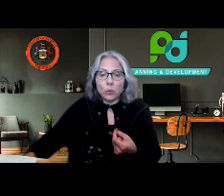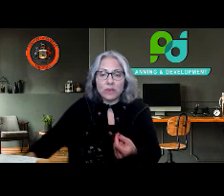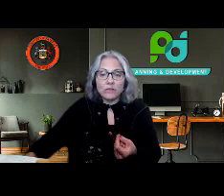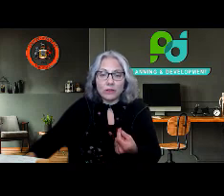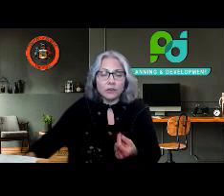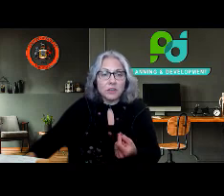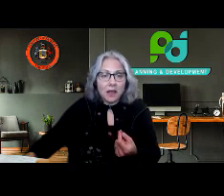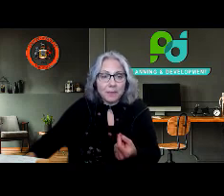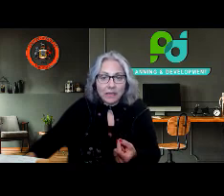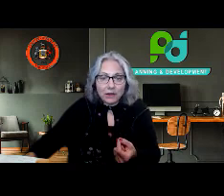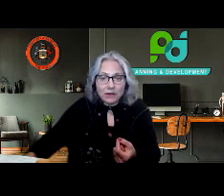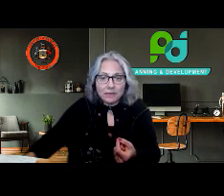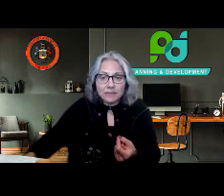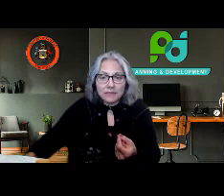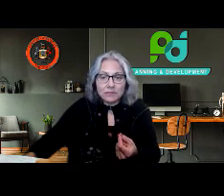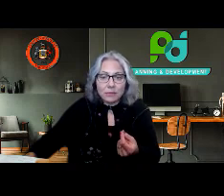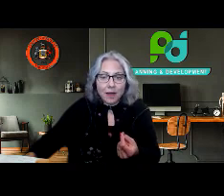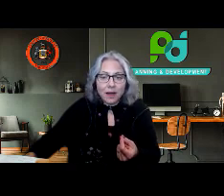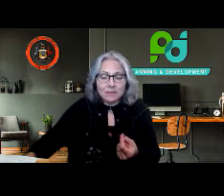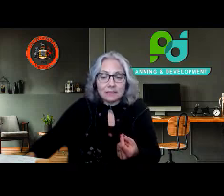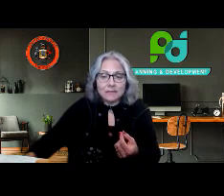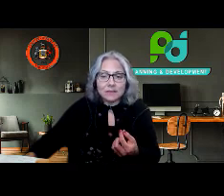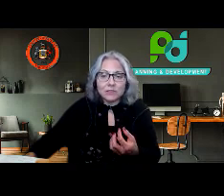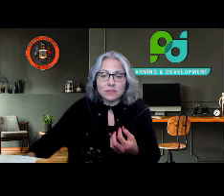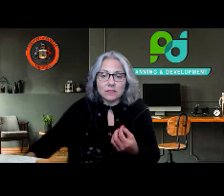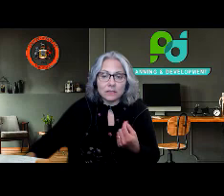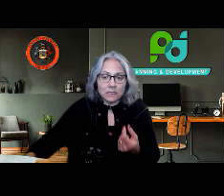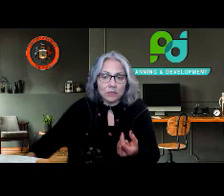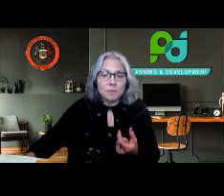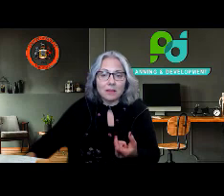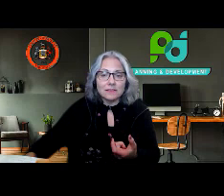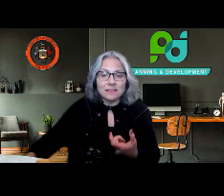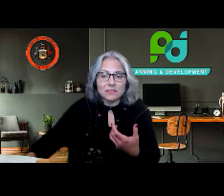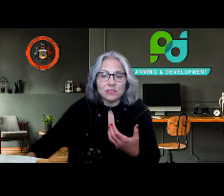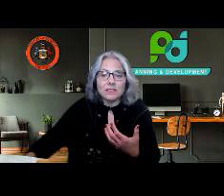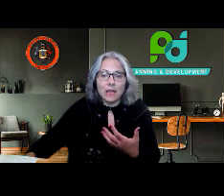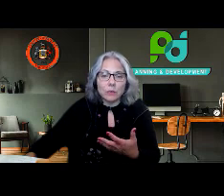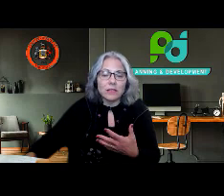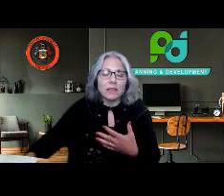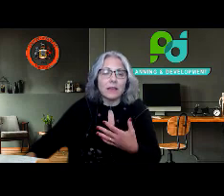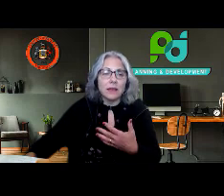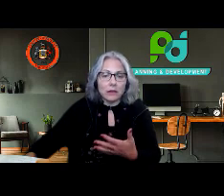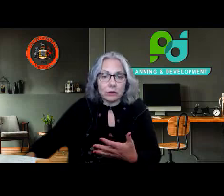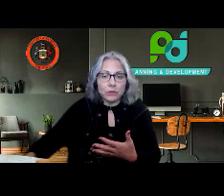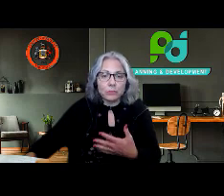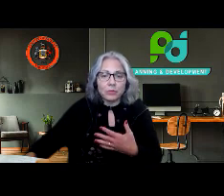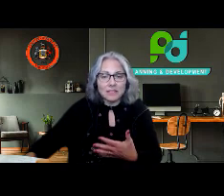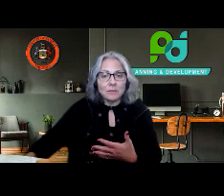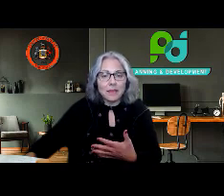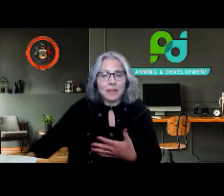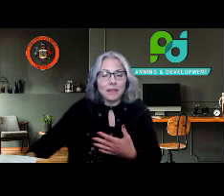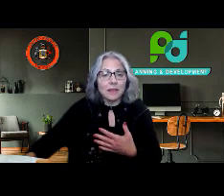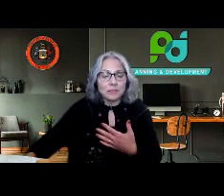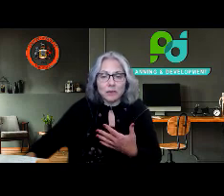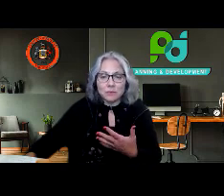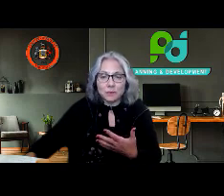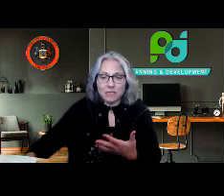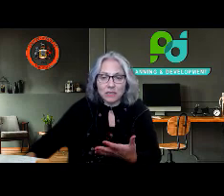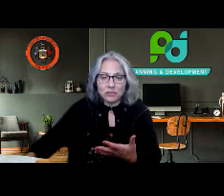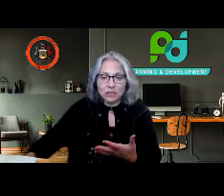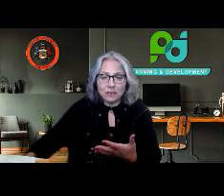also weave other topic areas into the policies, such as the land use policies, such as equity, health, placemaking,